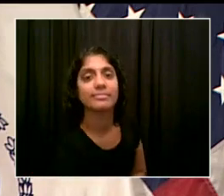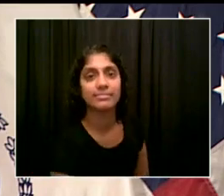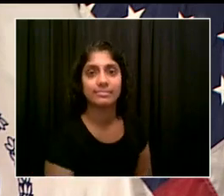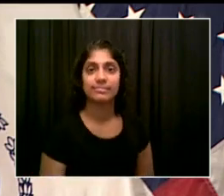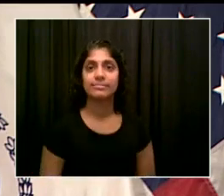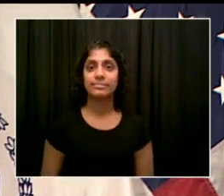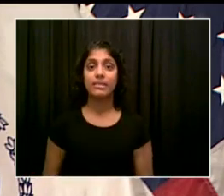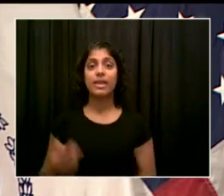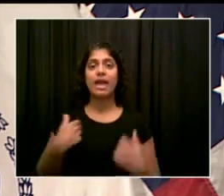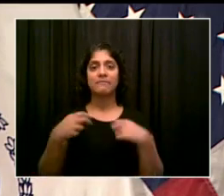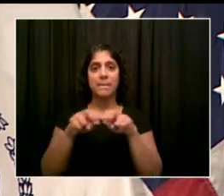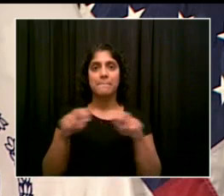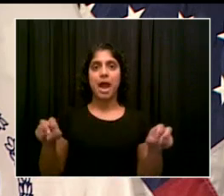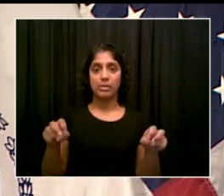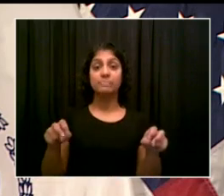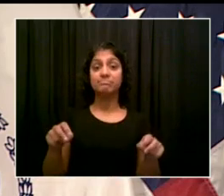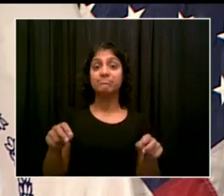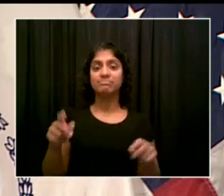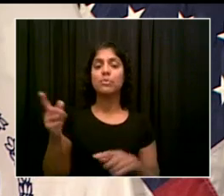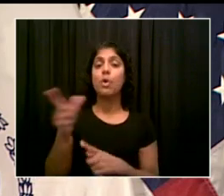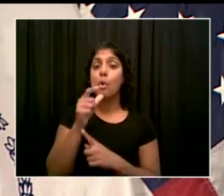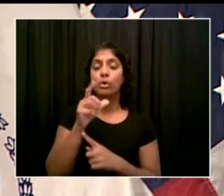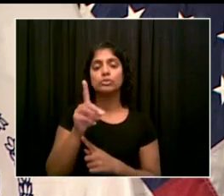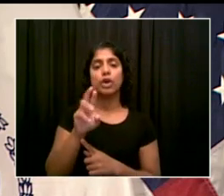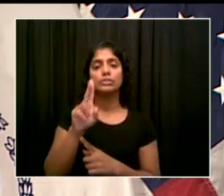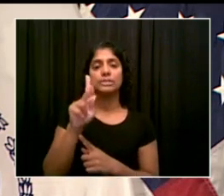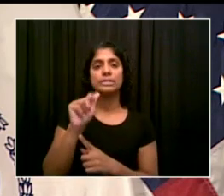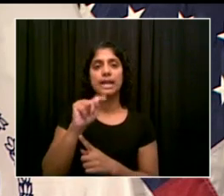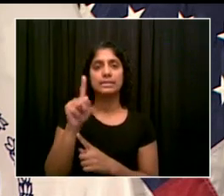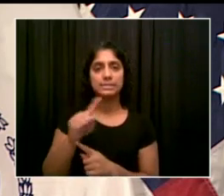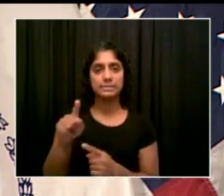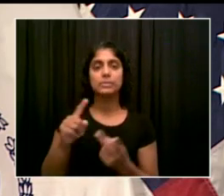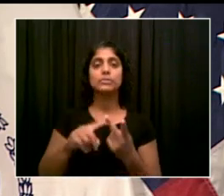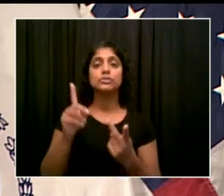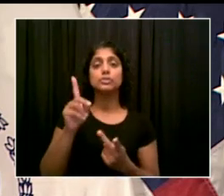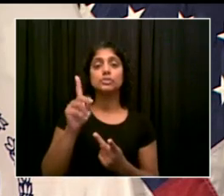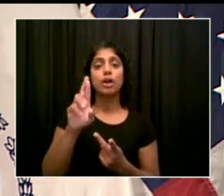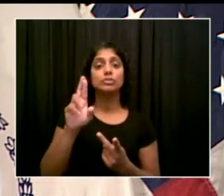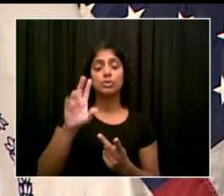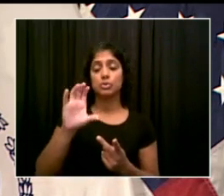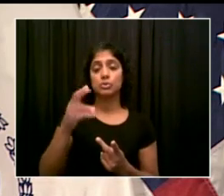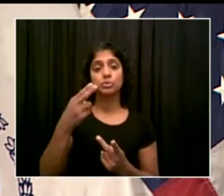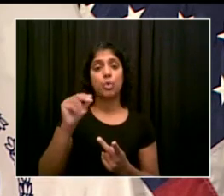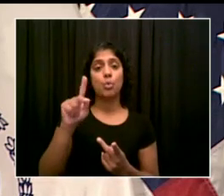Katz and by Dr. Choksi. First question today goes to Jen Peltz from the AP.